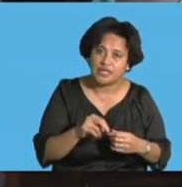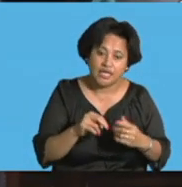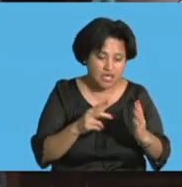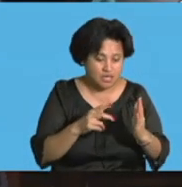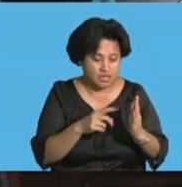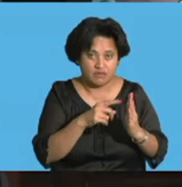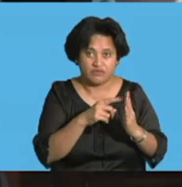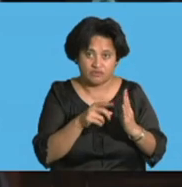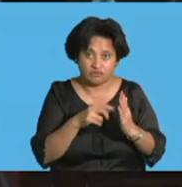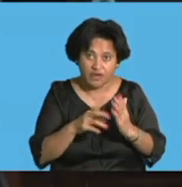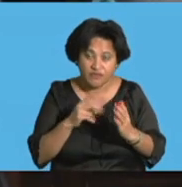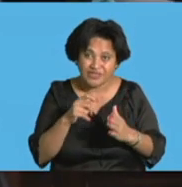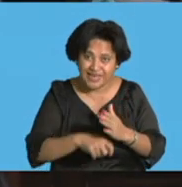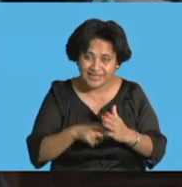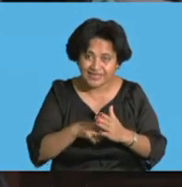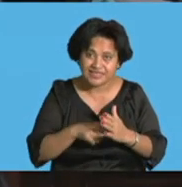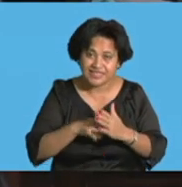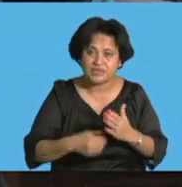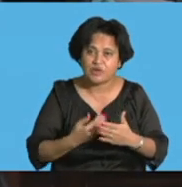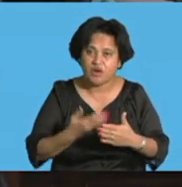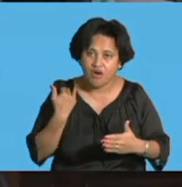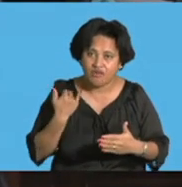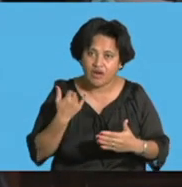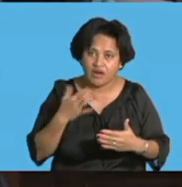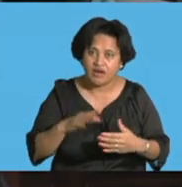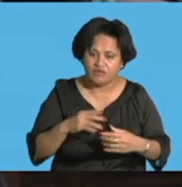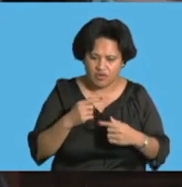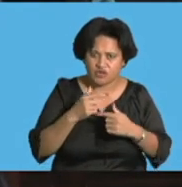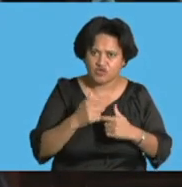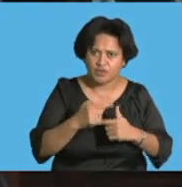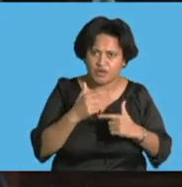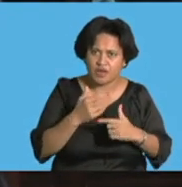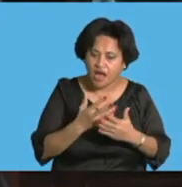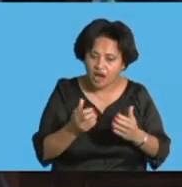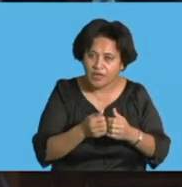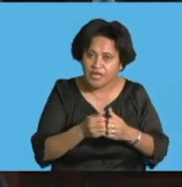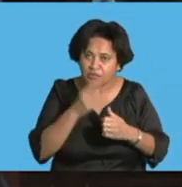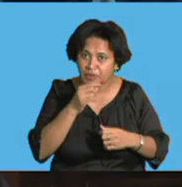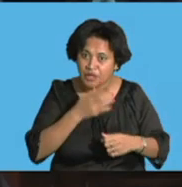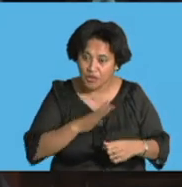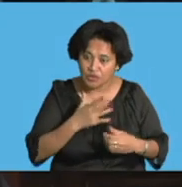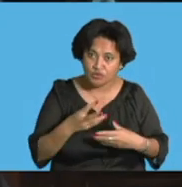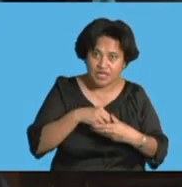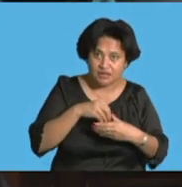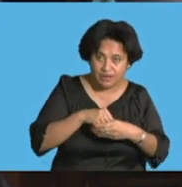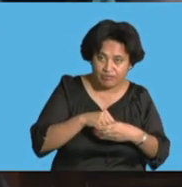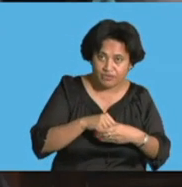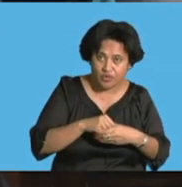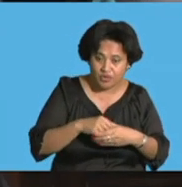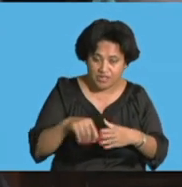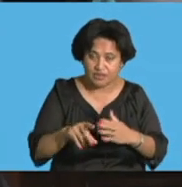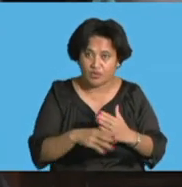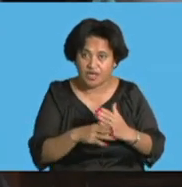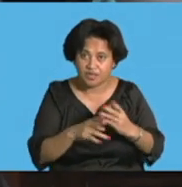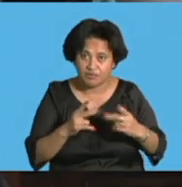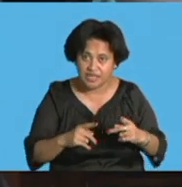tax incentives have been removed, such as restriction on employment number and export level. Mr. Speaker, sir, our trade